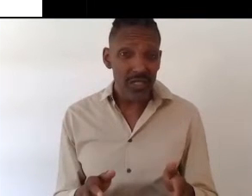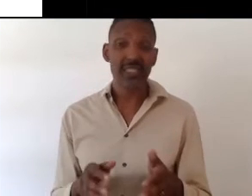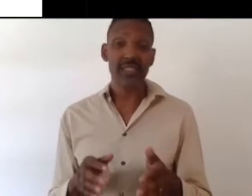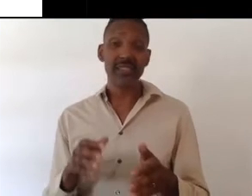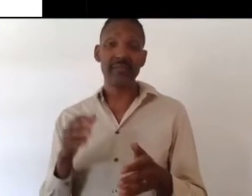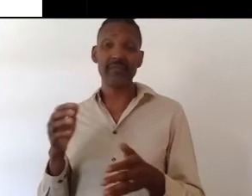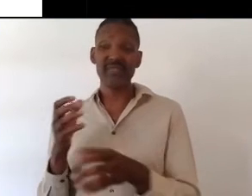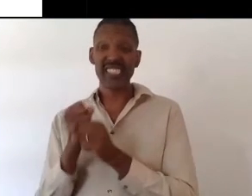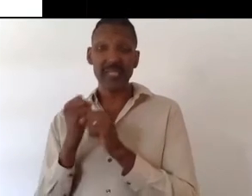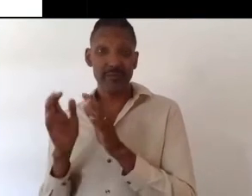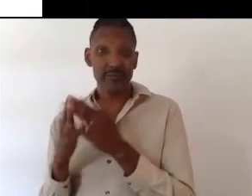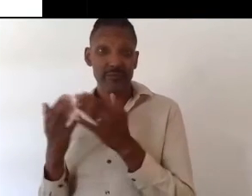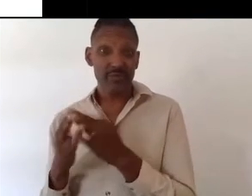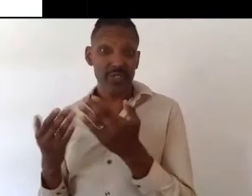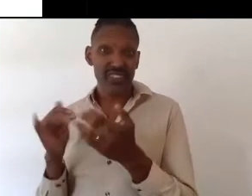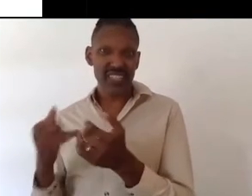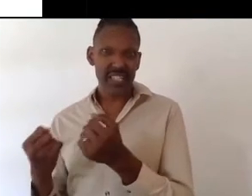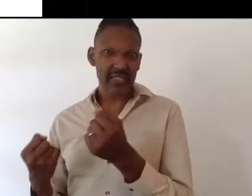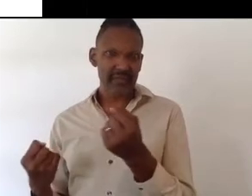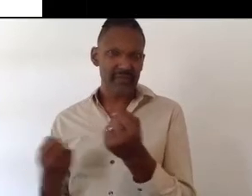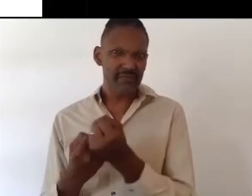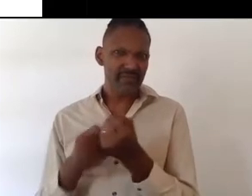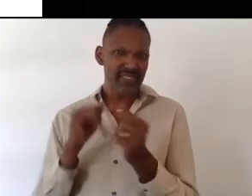than willing to partner with you on